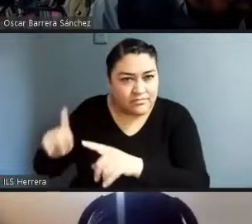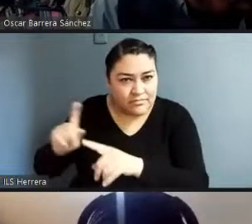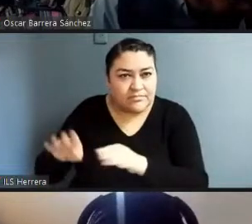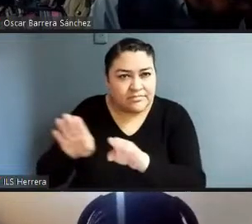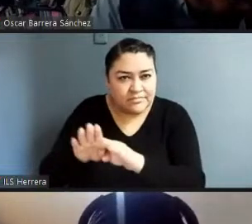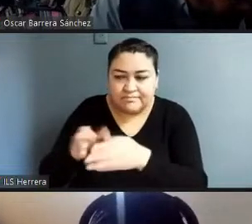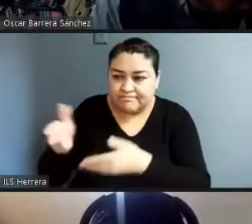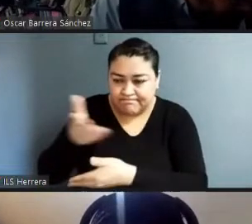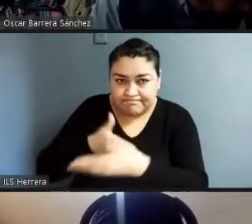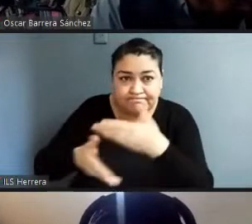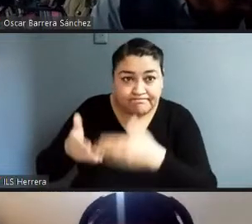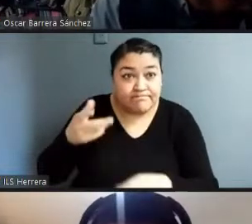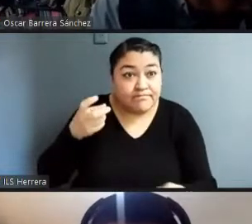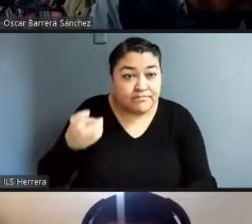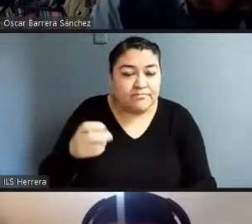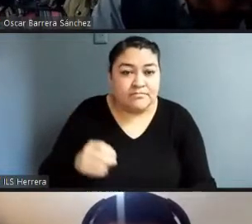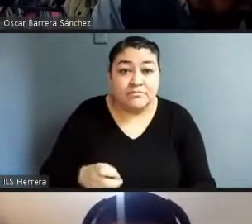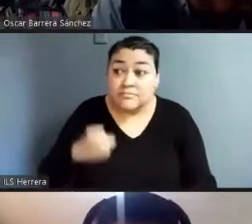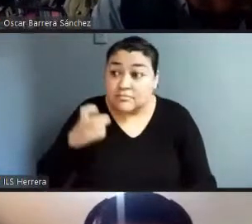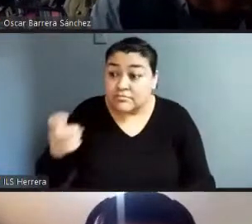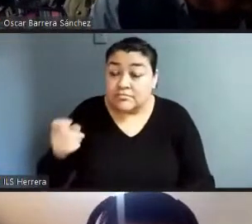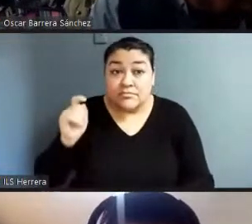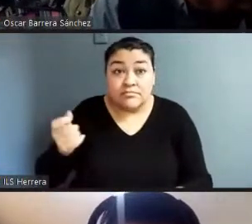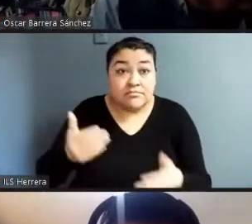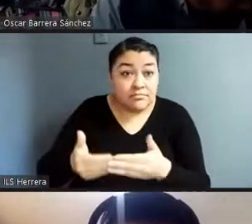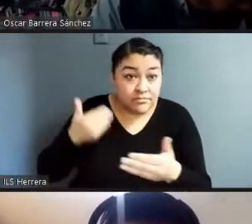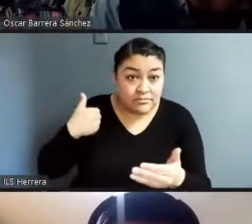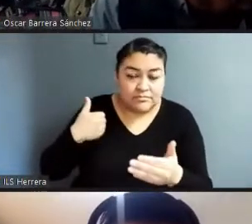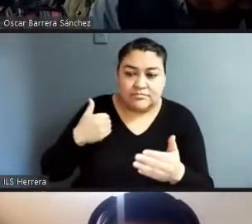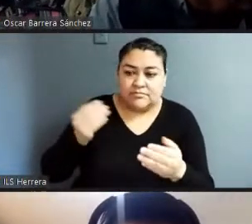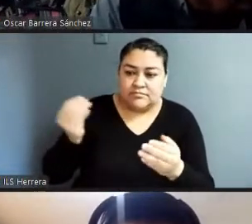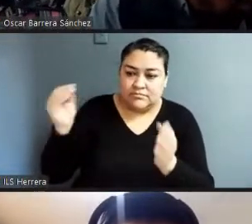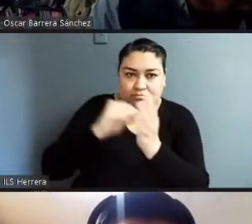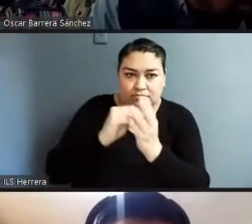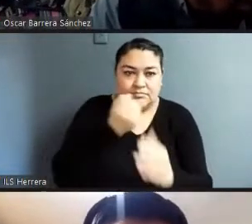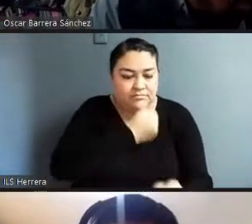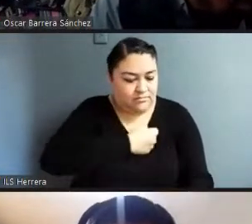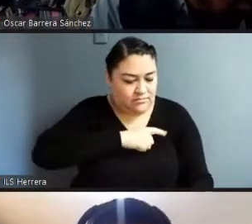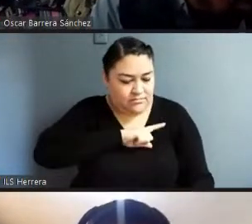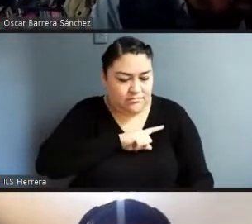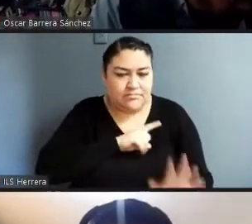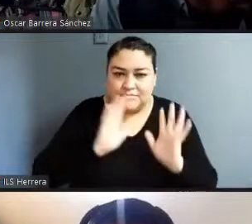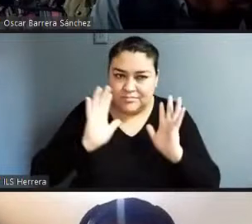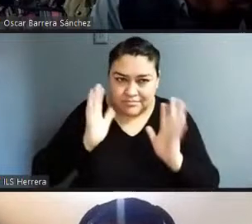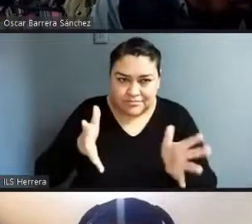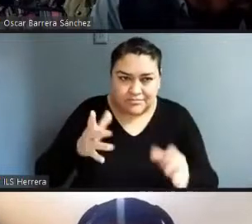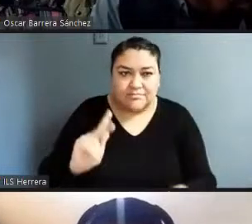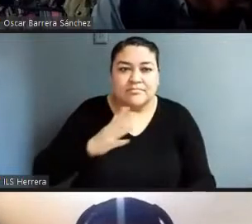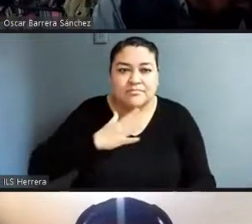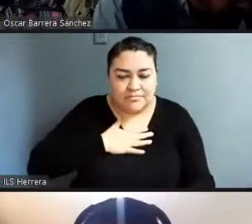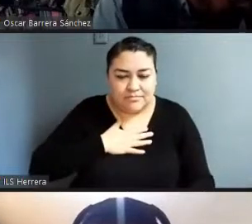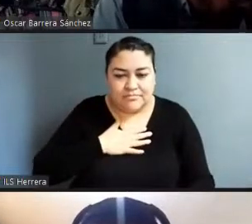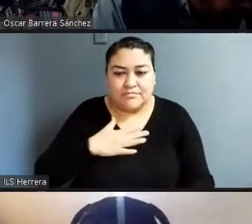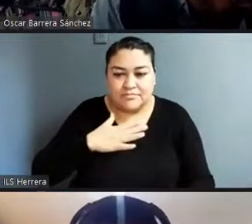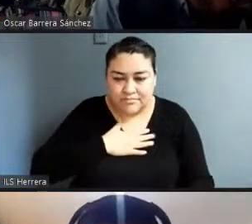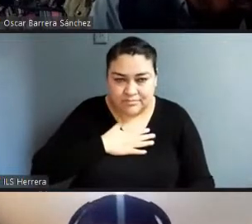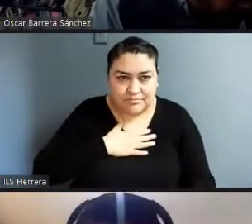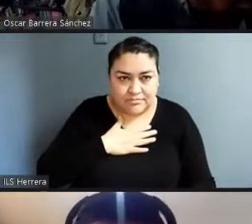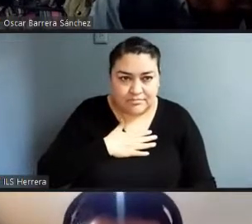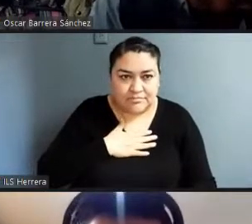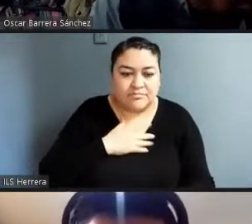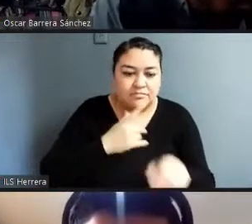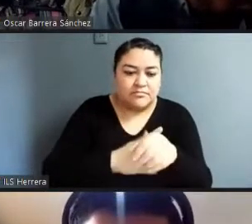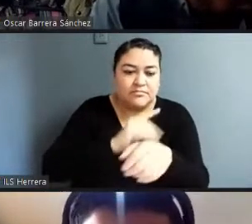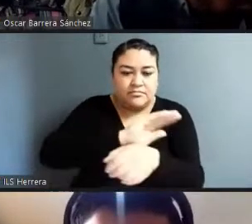how to deal with them, how to detect diseases, and so on, is very interesting. This is something that has already